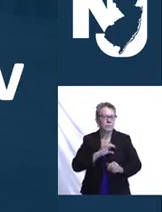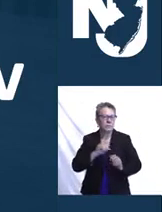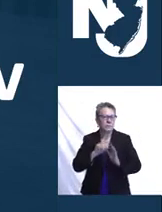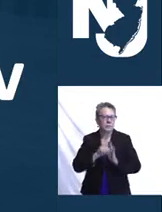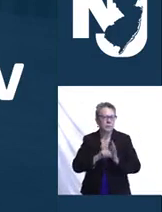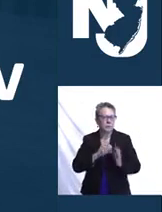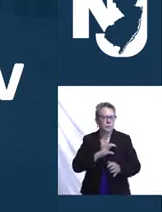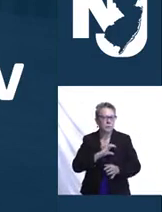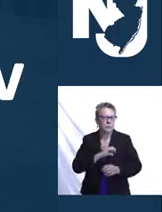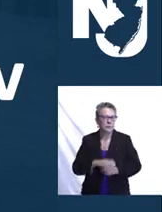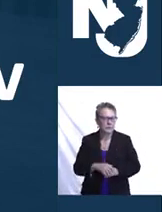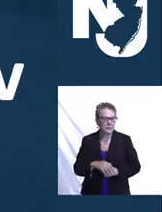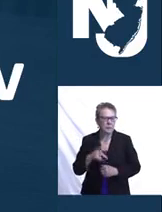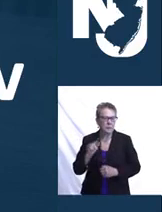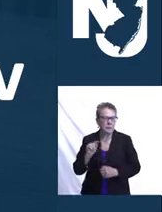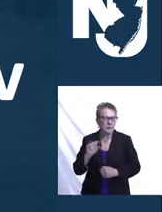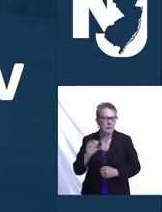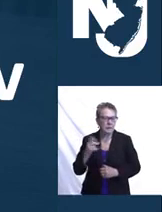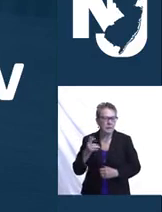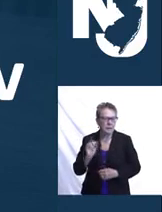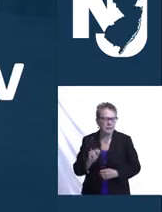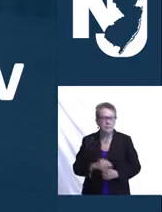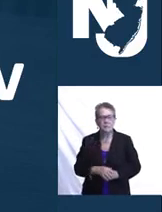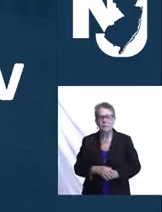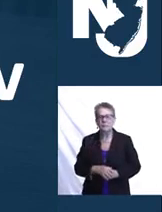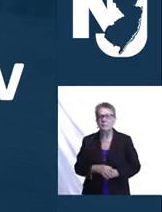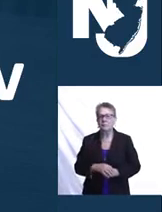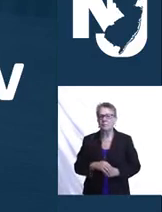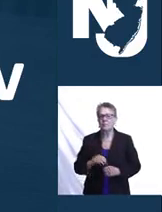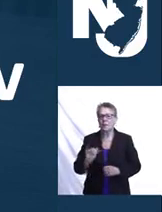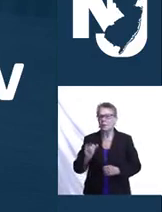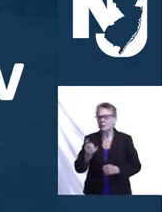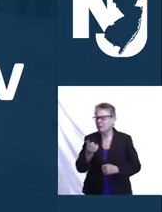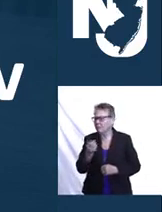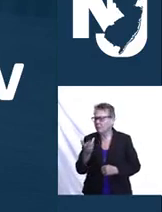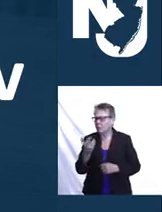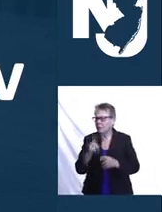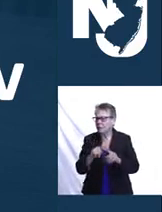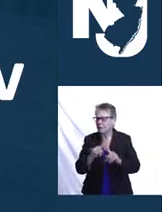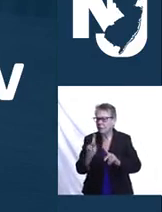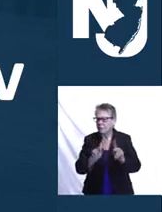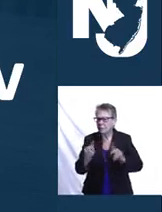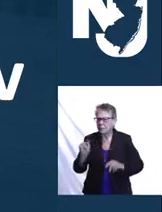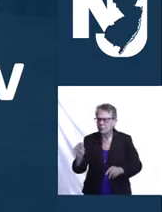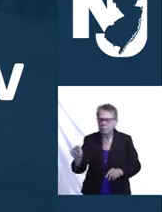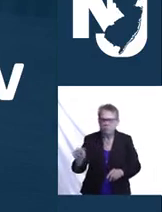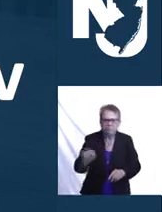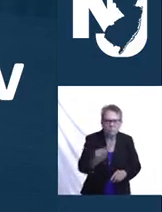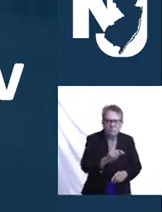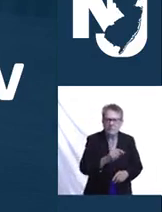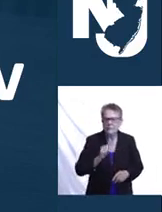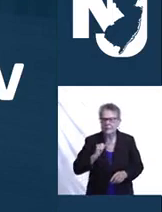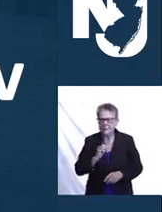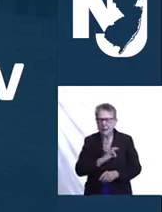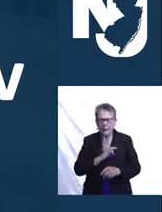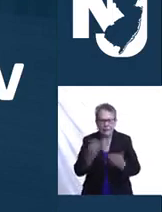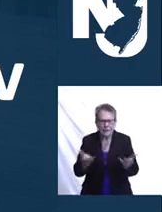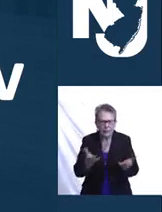Garg, Aliana Post. Jamil's got the mic. Hope everyone had a great Thanksgiving.